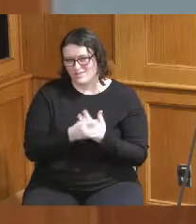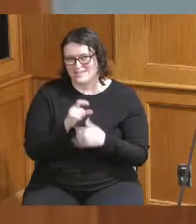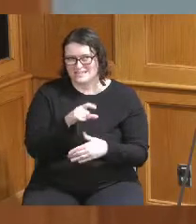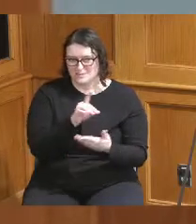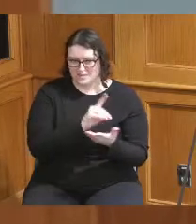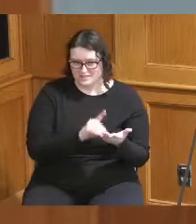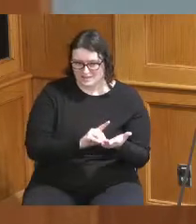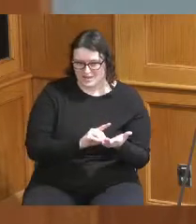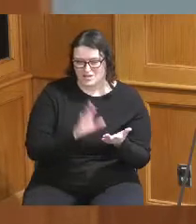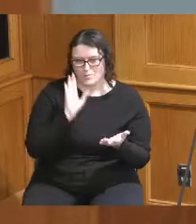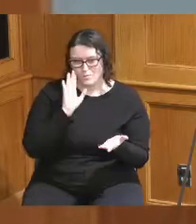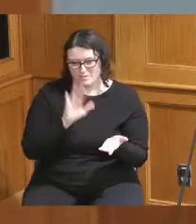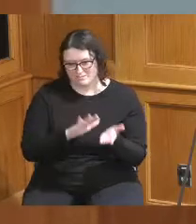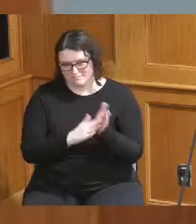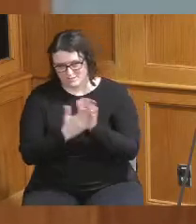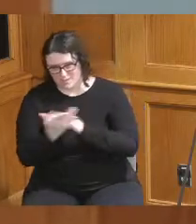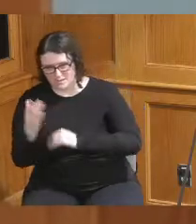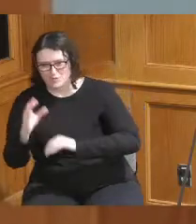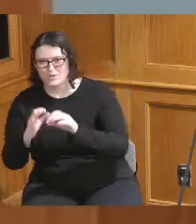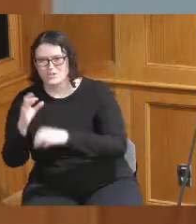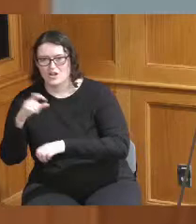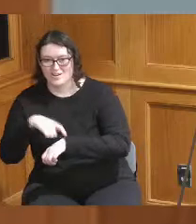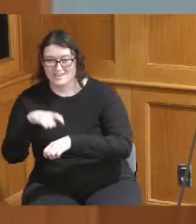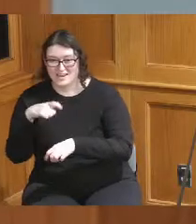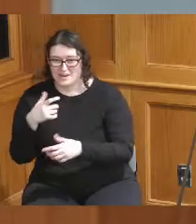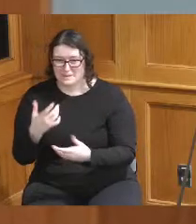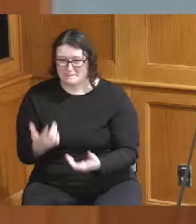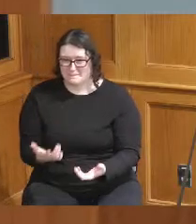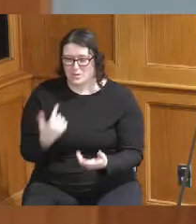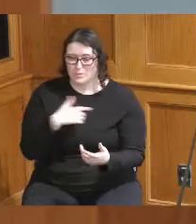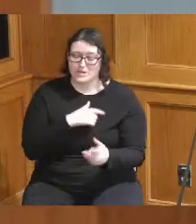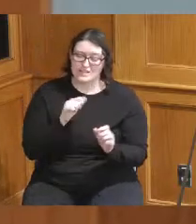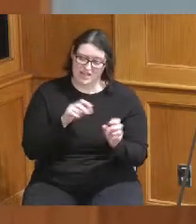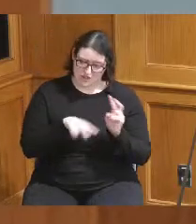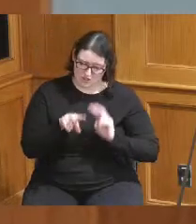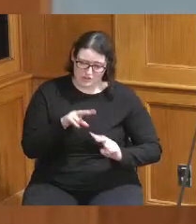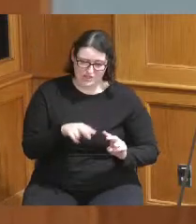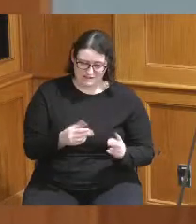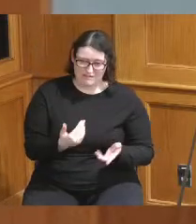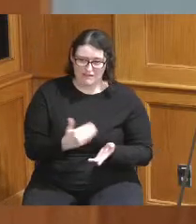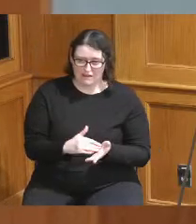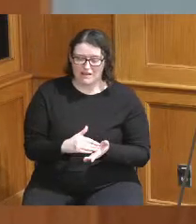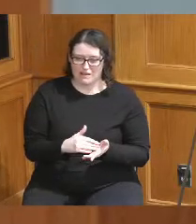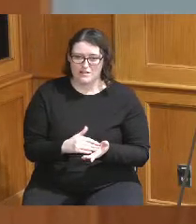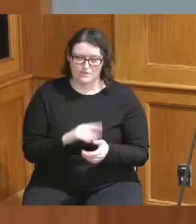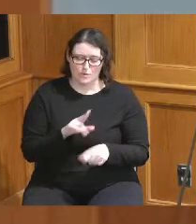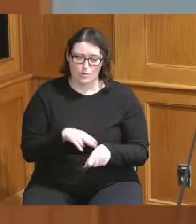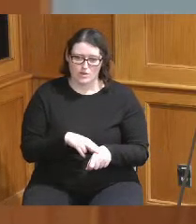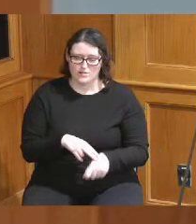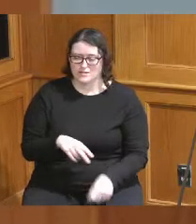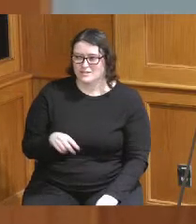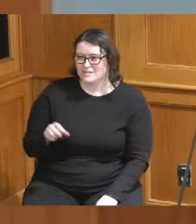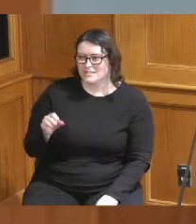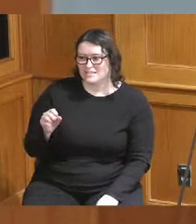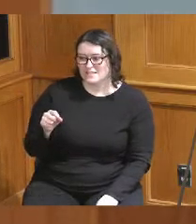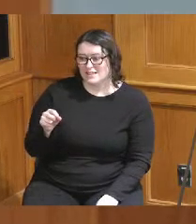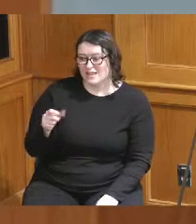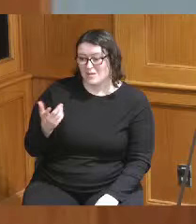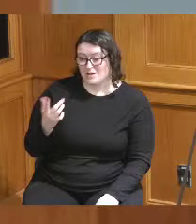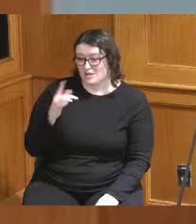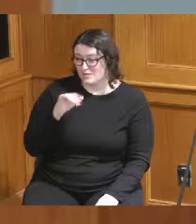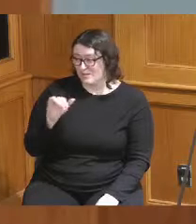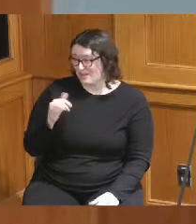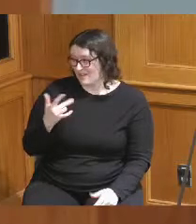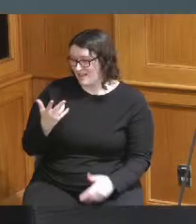go to construction on the schedule. But we can look at that. Of course, we can take another look at those projects. Diana's looking like, I don't know